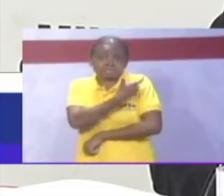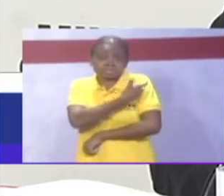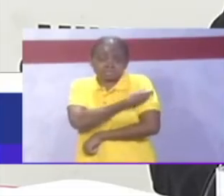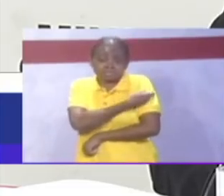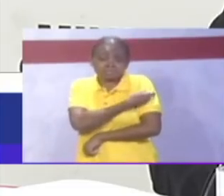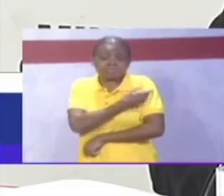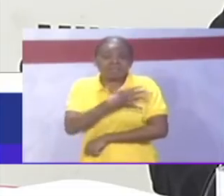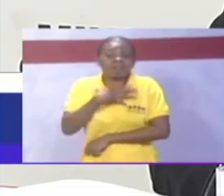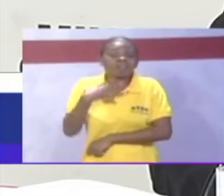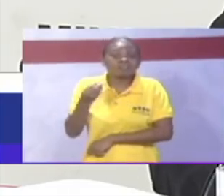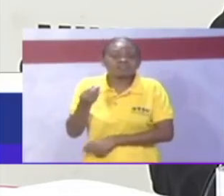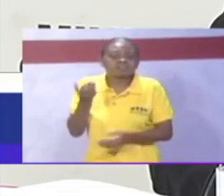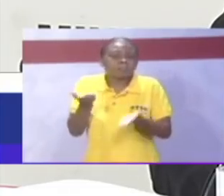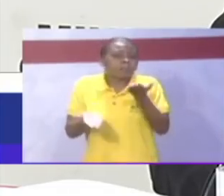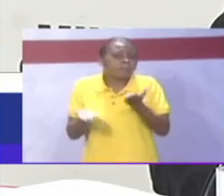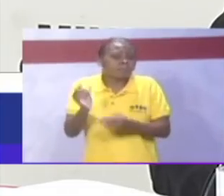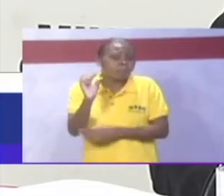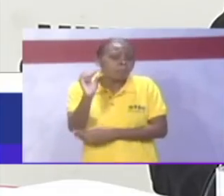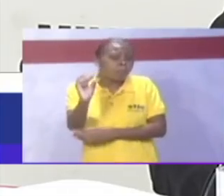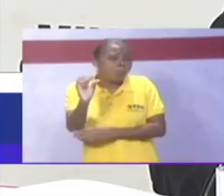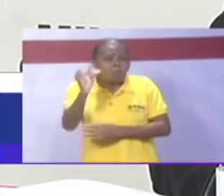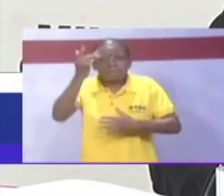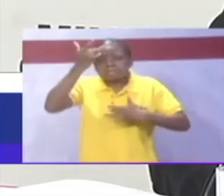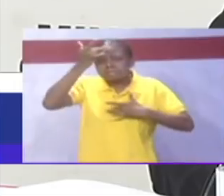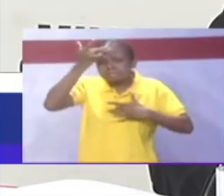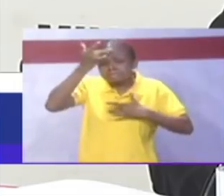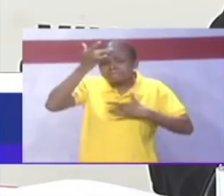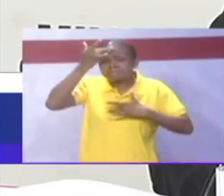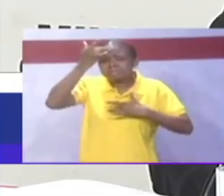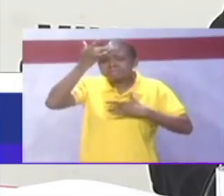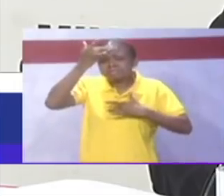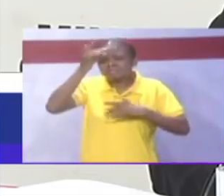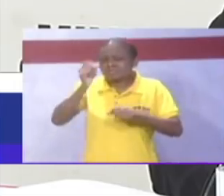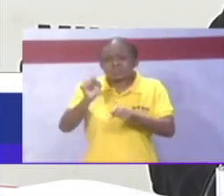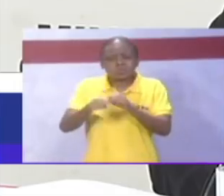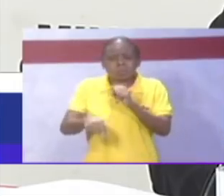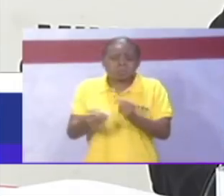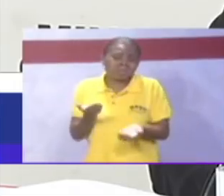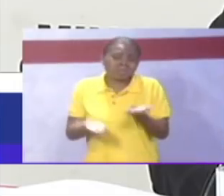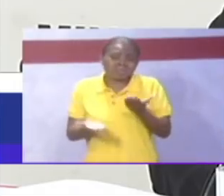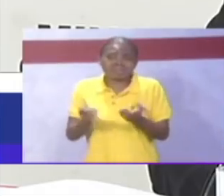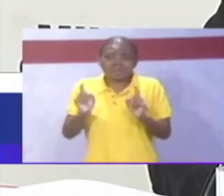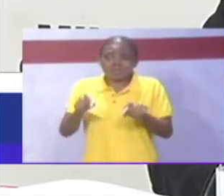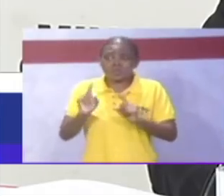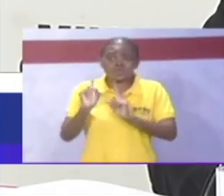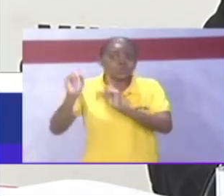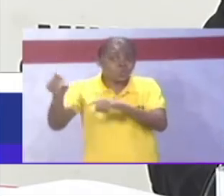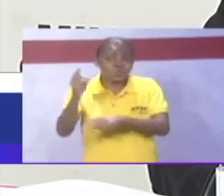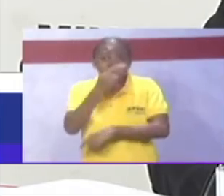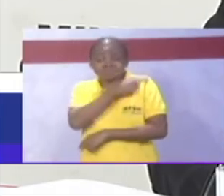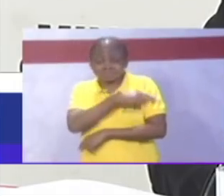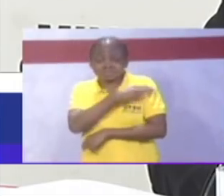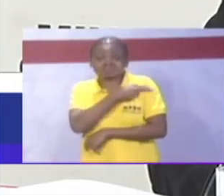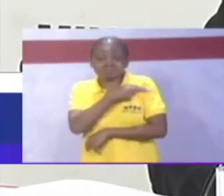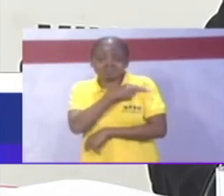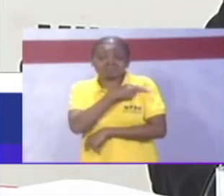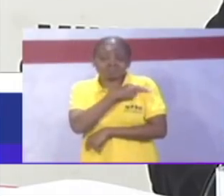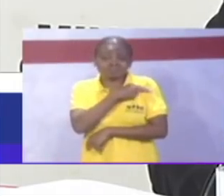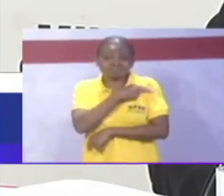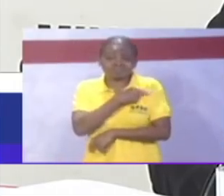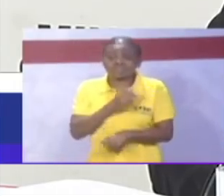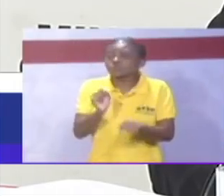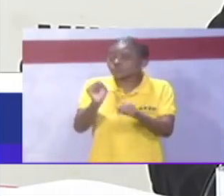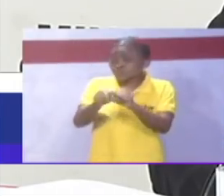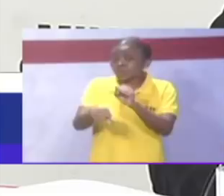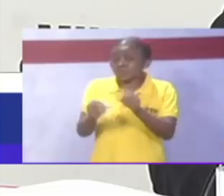necessarily be either symptomatic or ill enough to seek care and get tested. So sometimes that denominator in terms of numbers